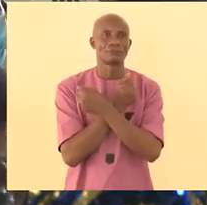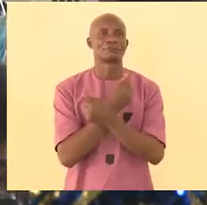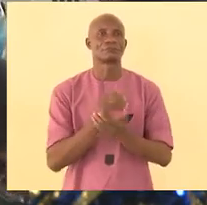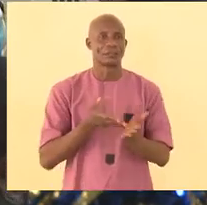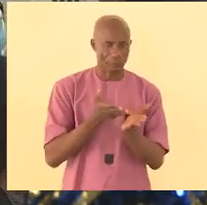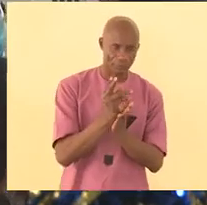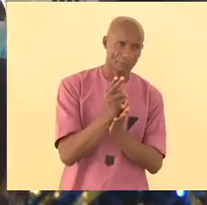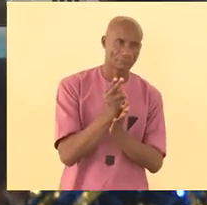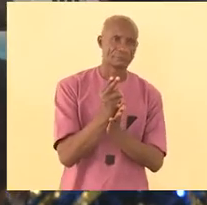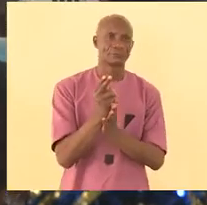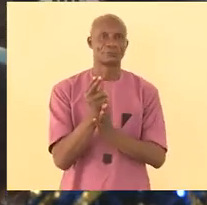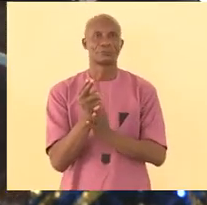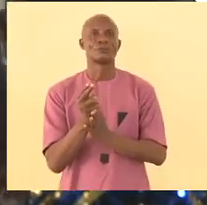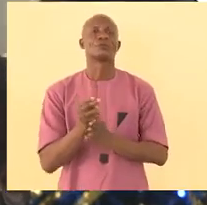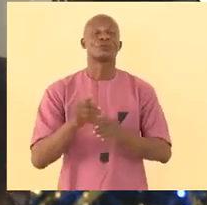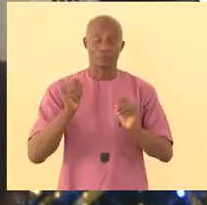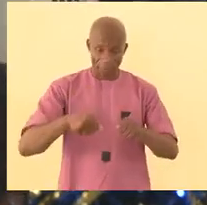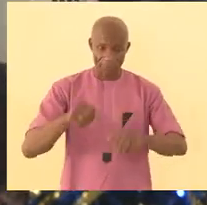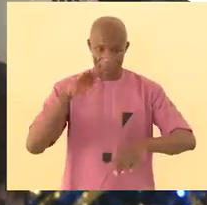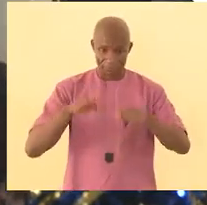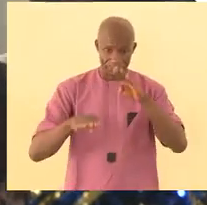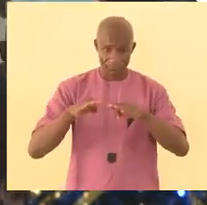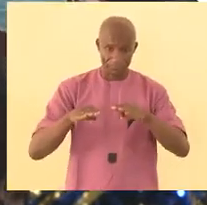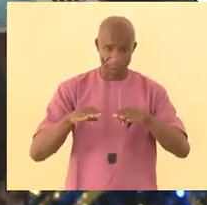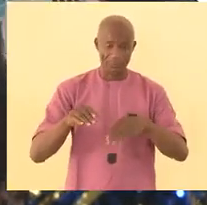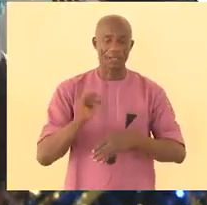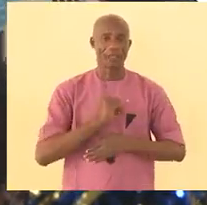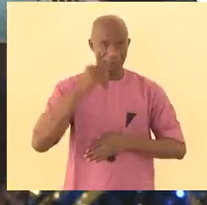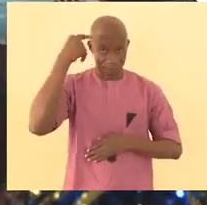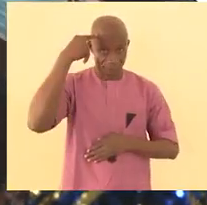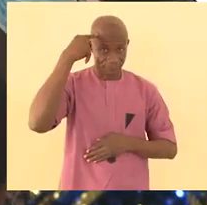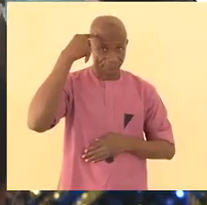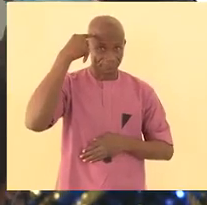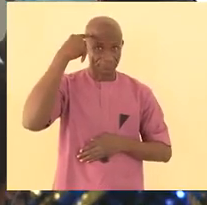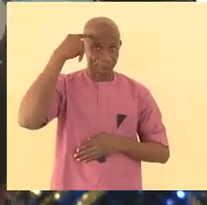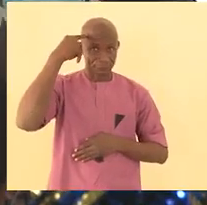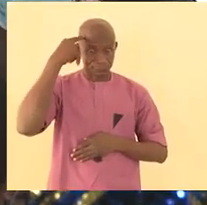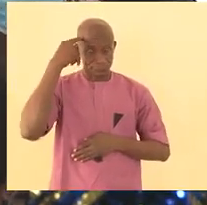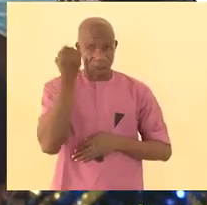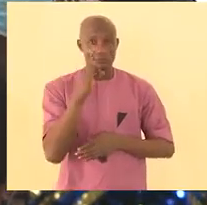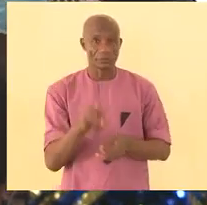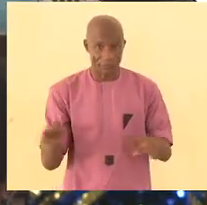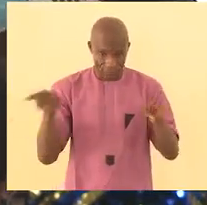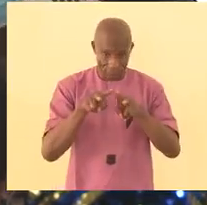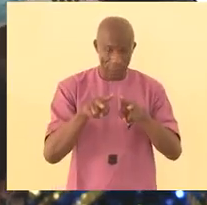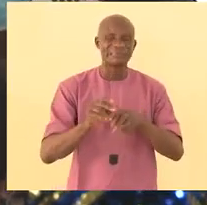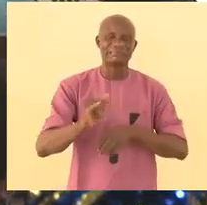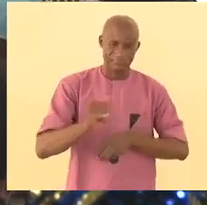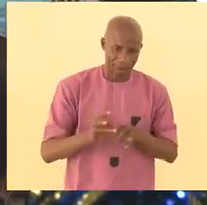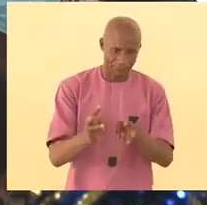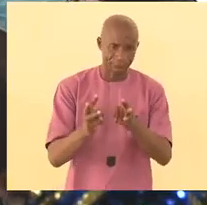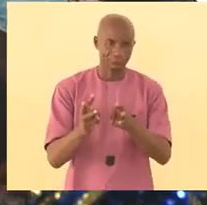integrity, and so on and so forth. So we can balance this by being good Christians, by upholding the values of the kingdom. In the same